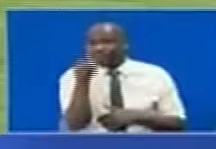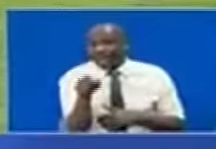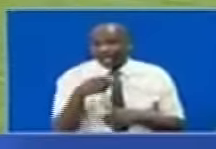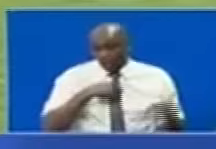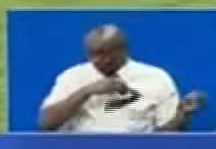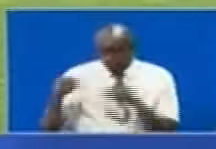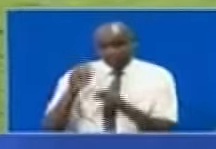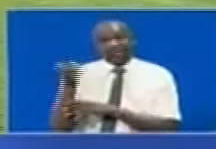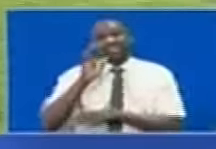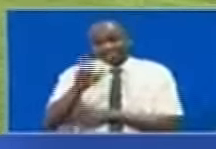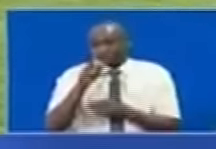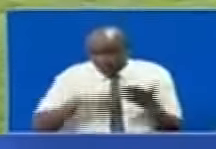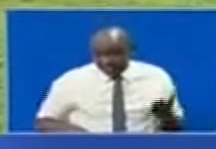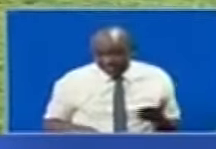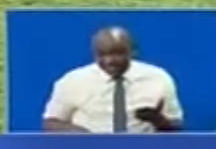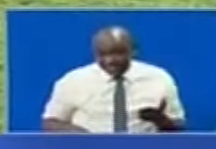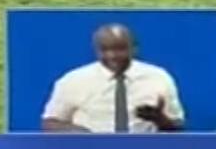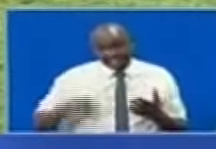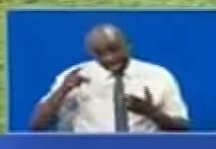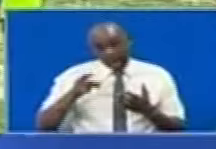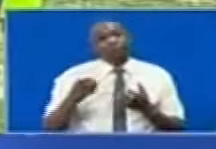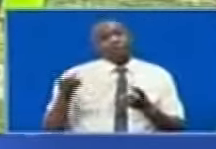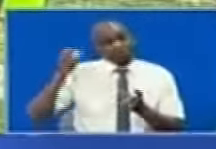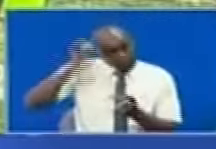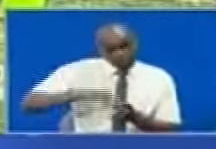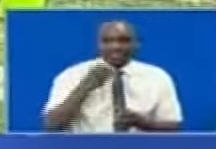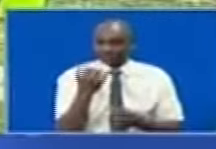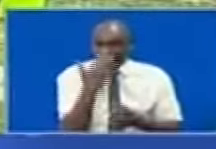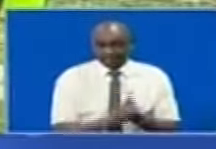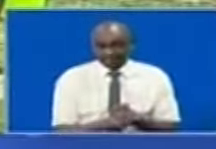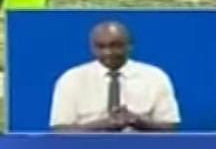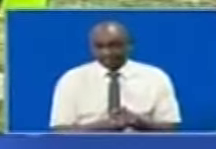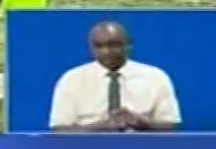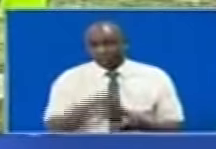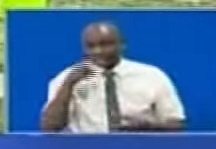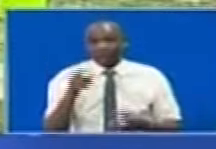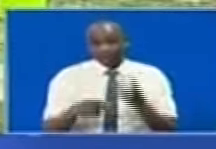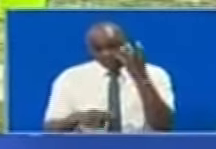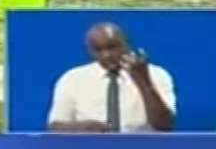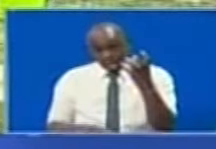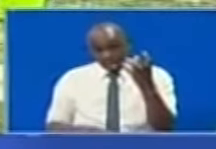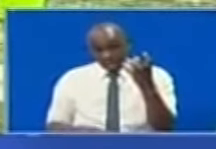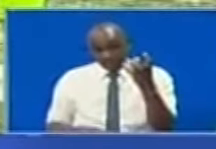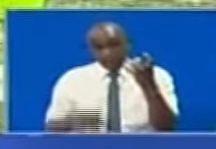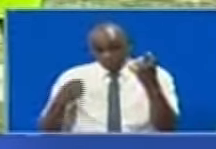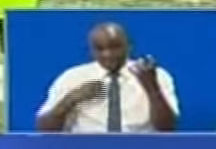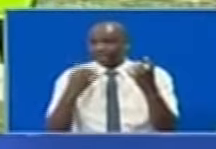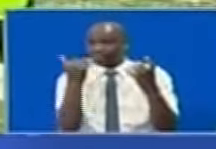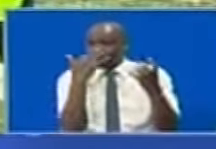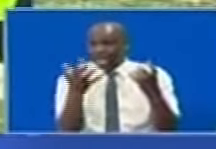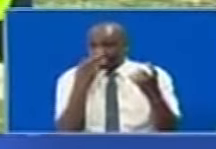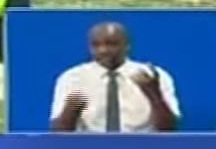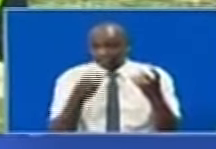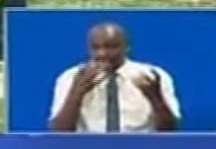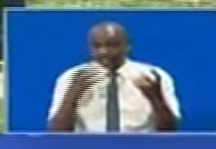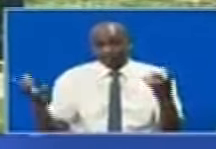move to the next step of training, scent imprinting. Where you put the ball and the scent and